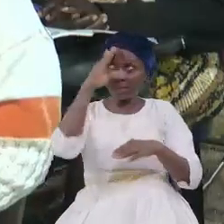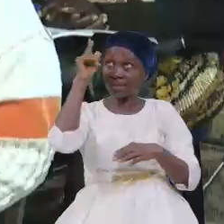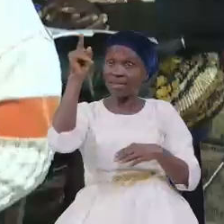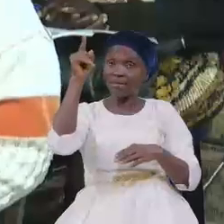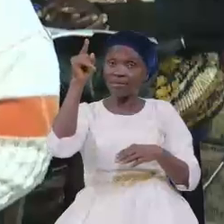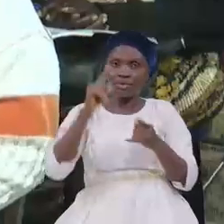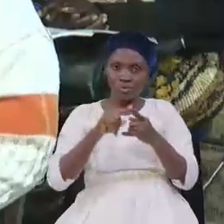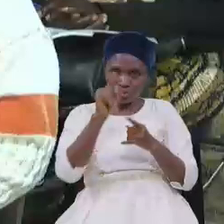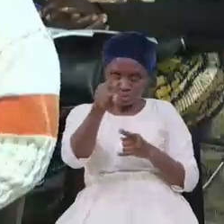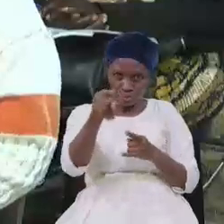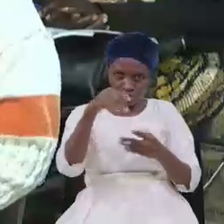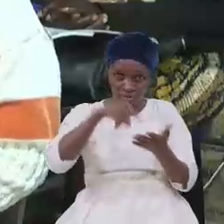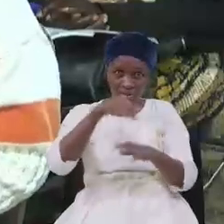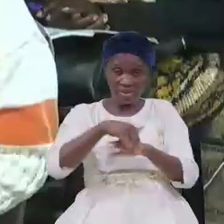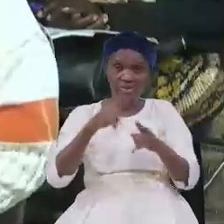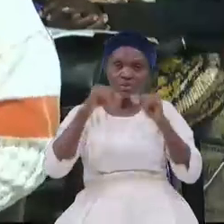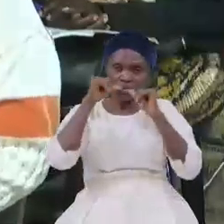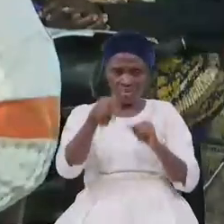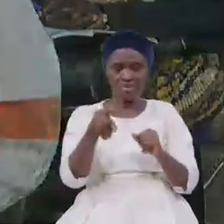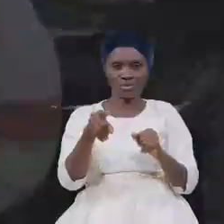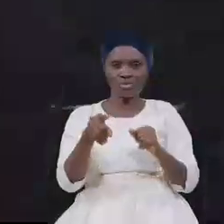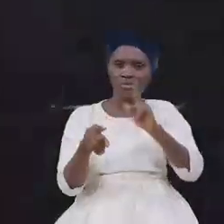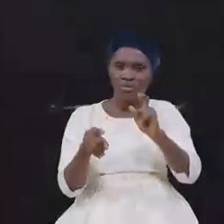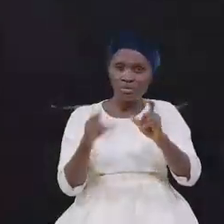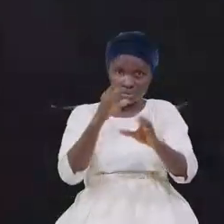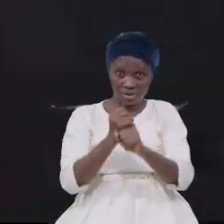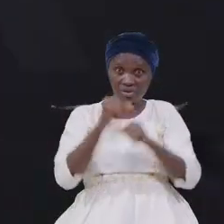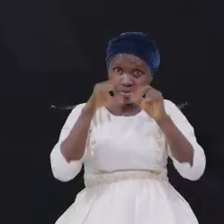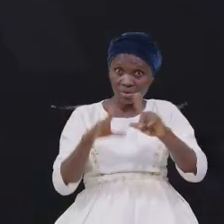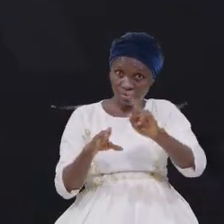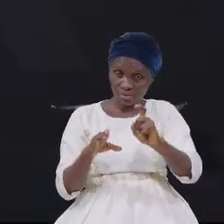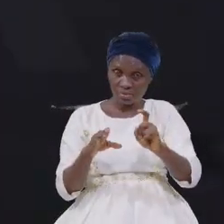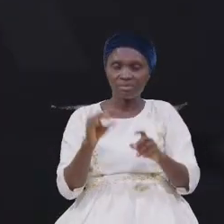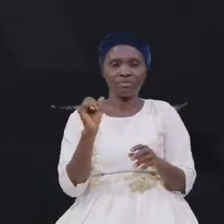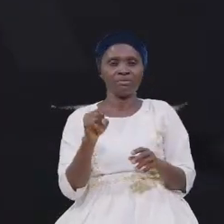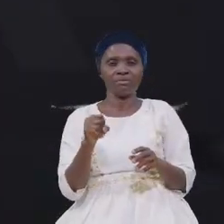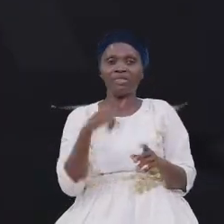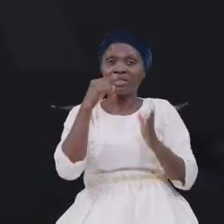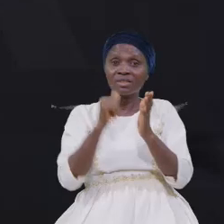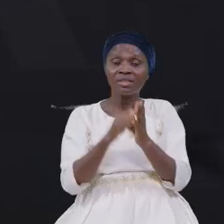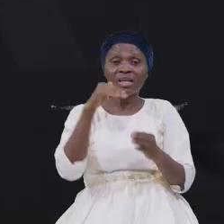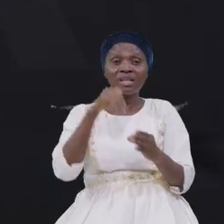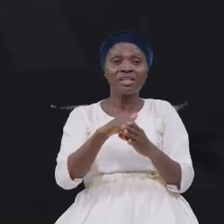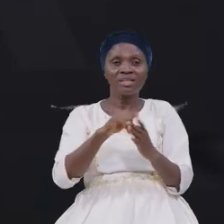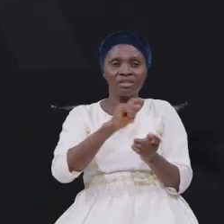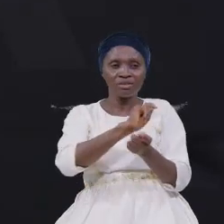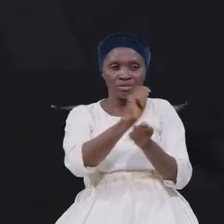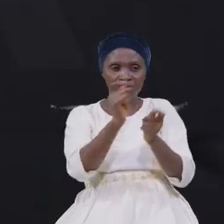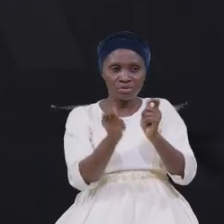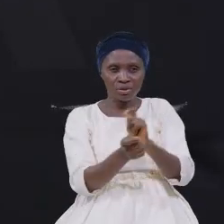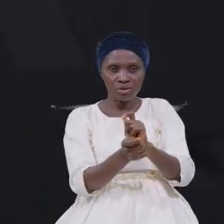Are you going to receive the blessing? It says, in turning away every one of